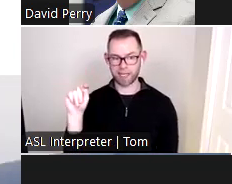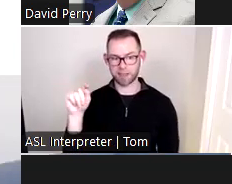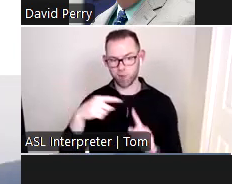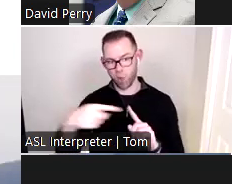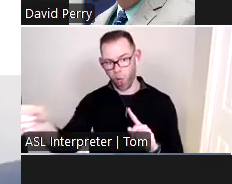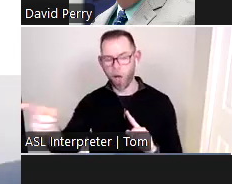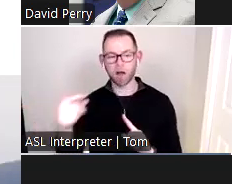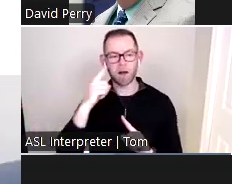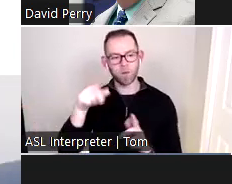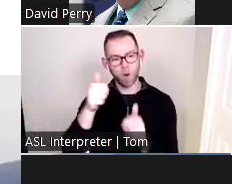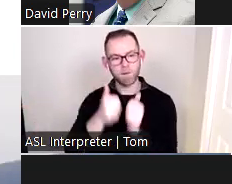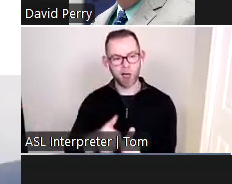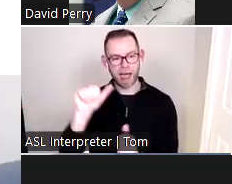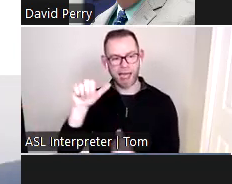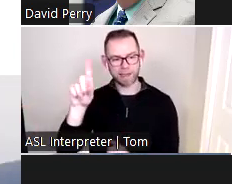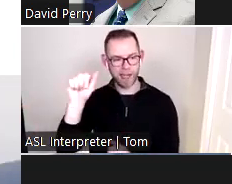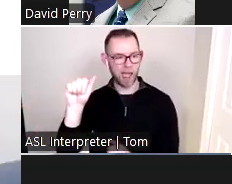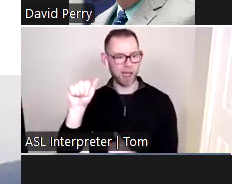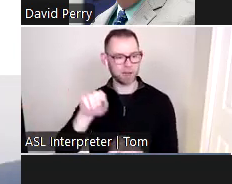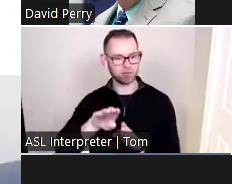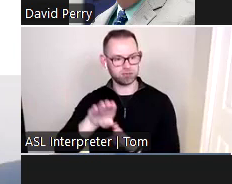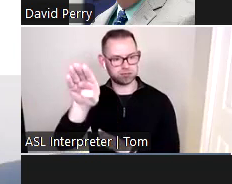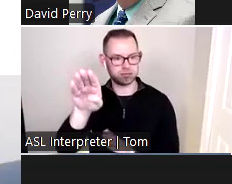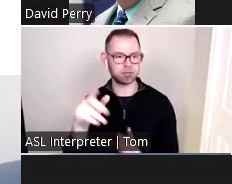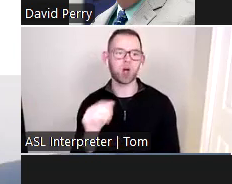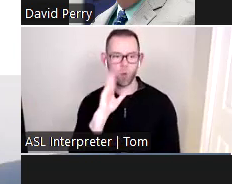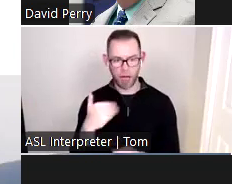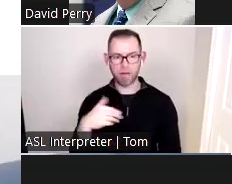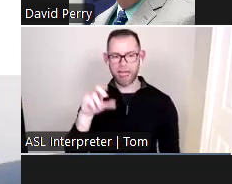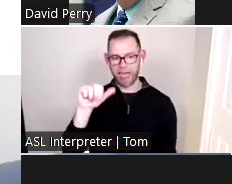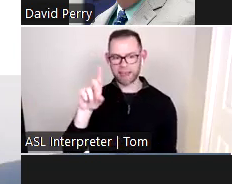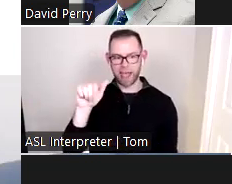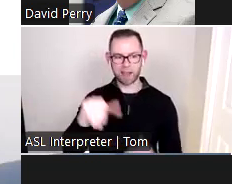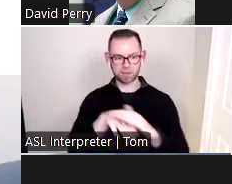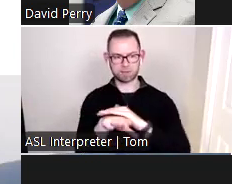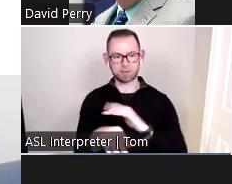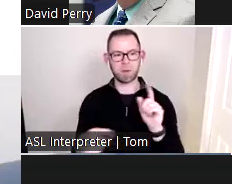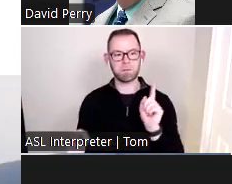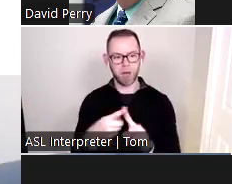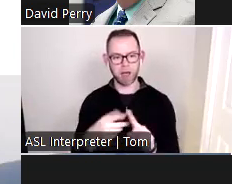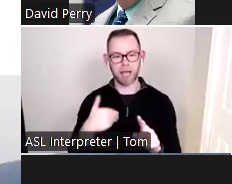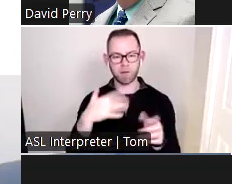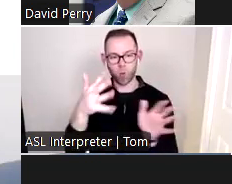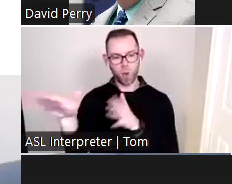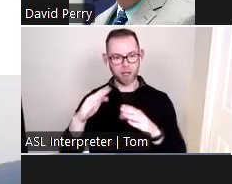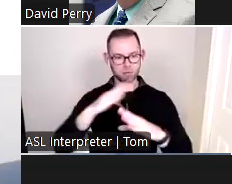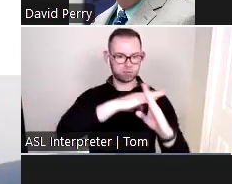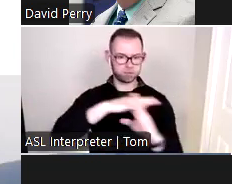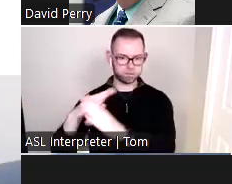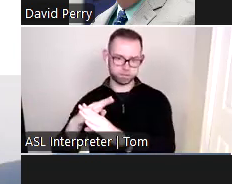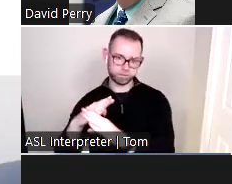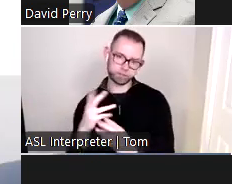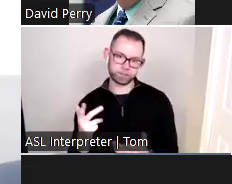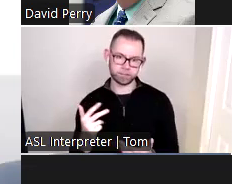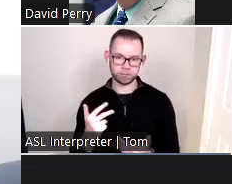ADA compliant slope. It will be ADA accessible, and we are going to have enhanced wind protection on the sides of our